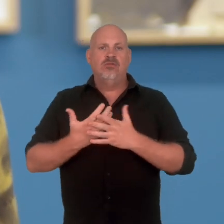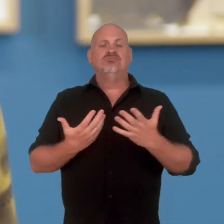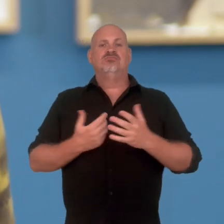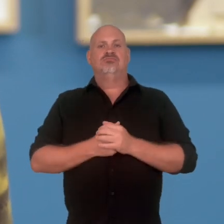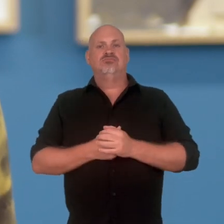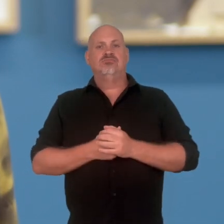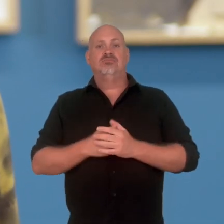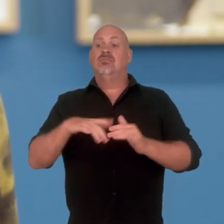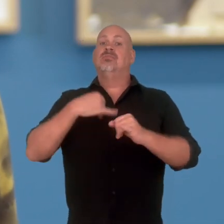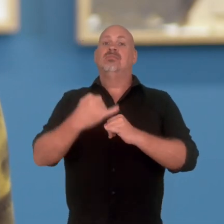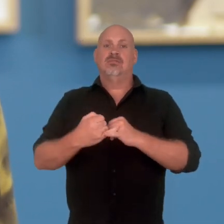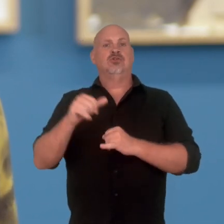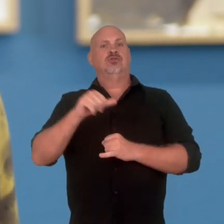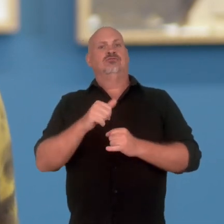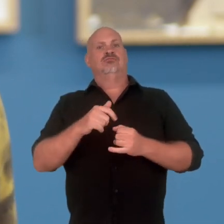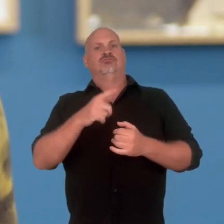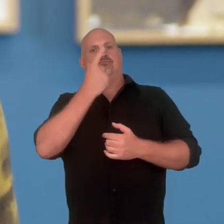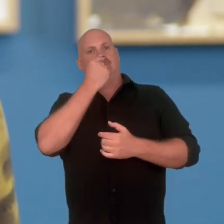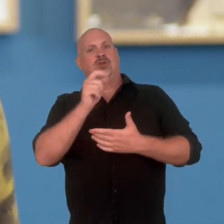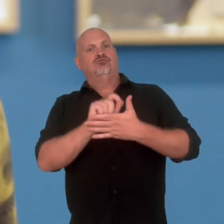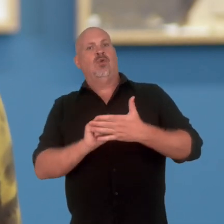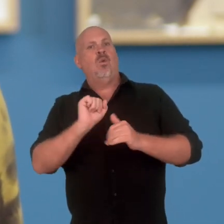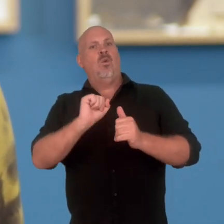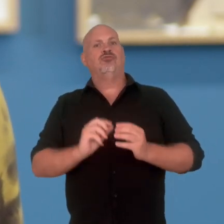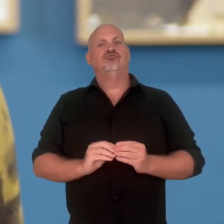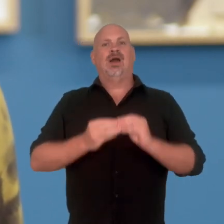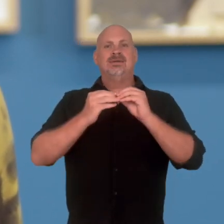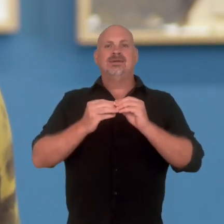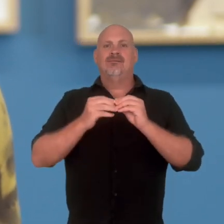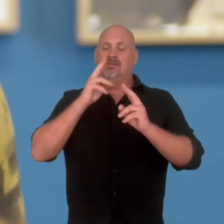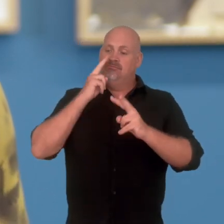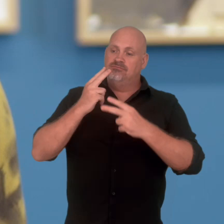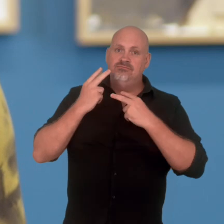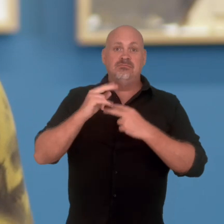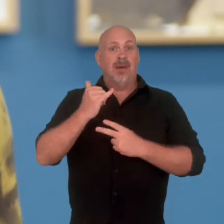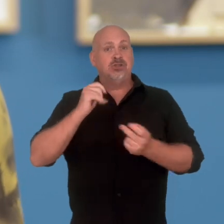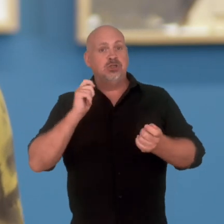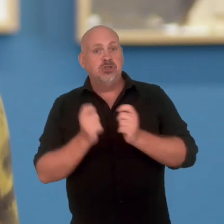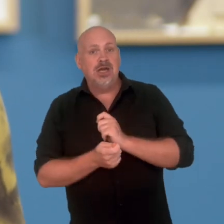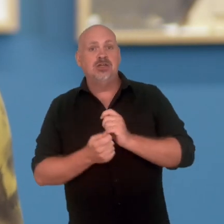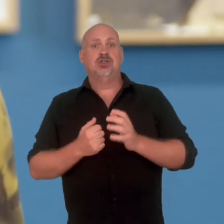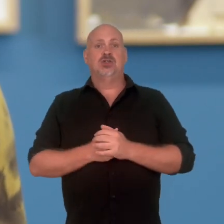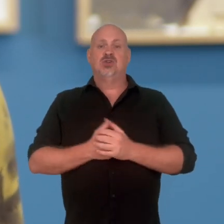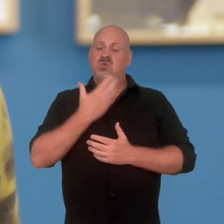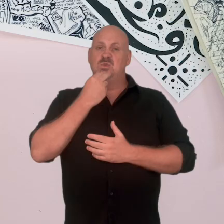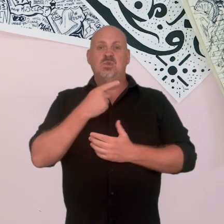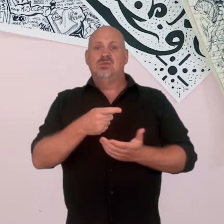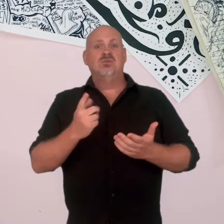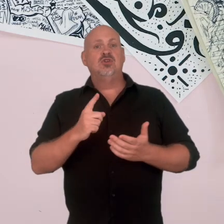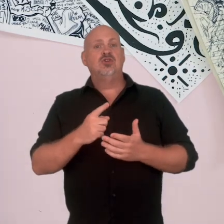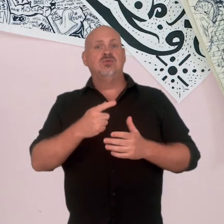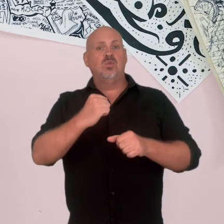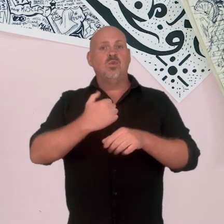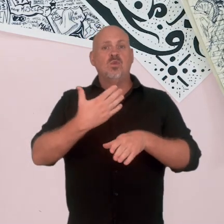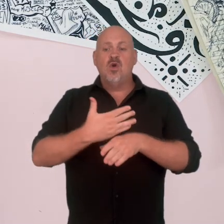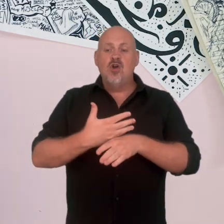creative process and reflect on it and maybe change it and use it to generate work whenever you feel like. Okay,